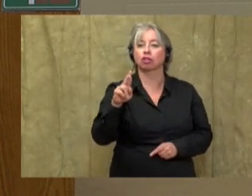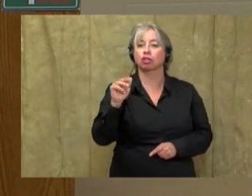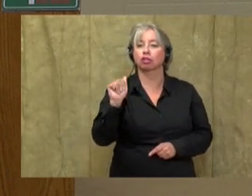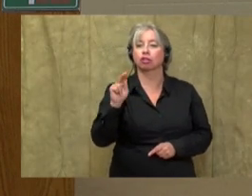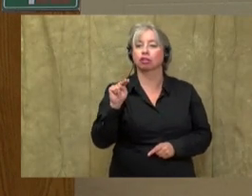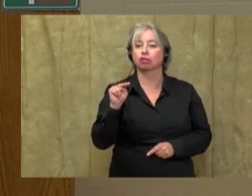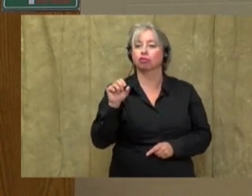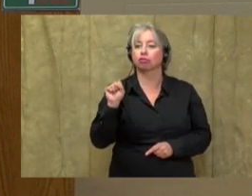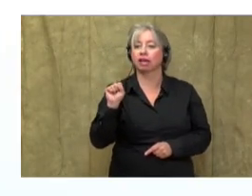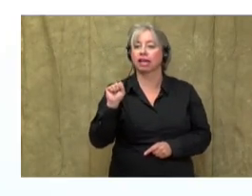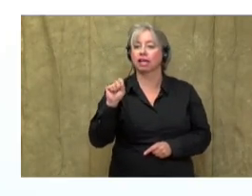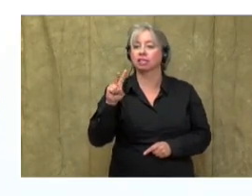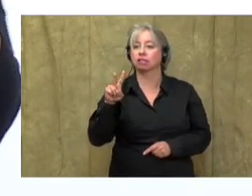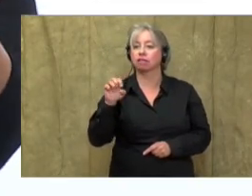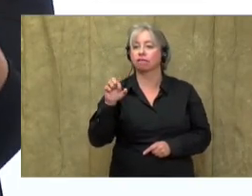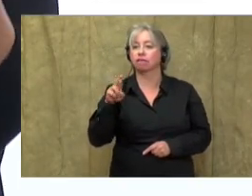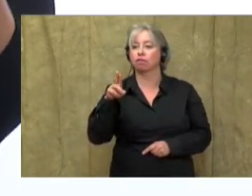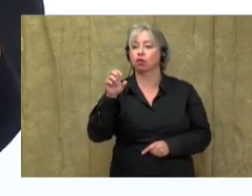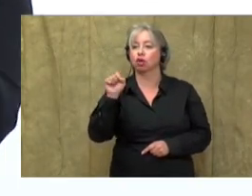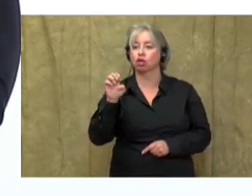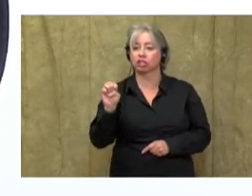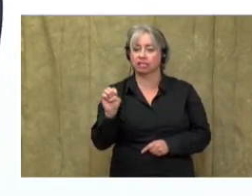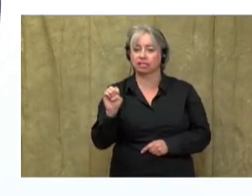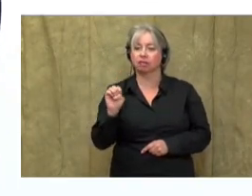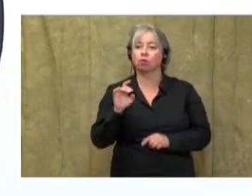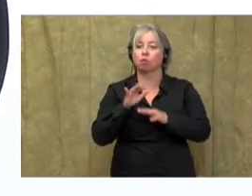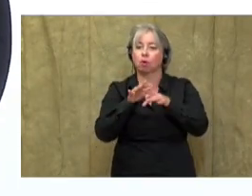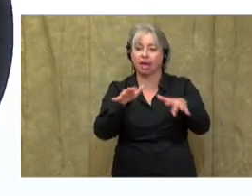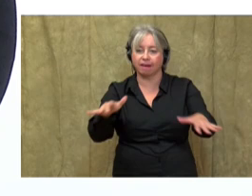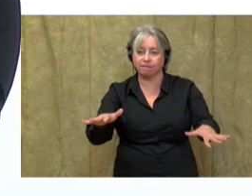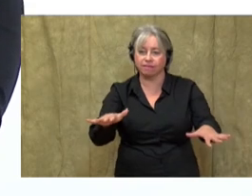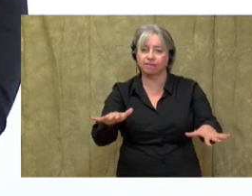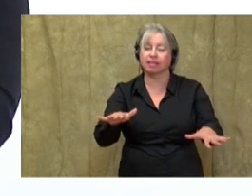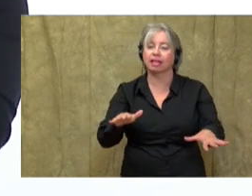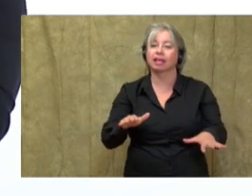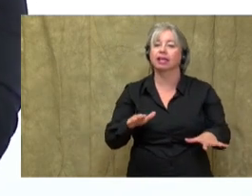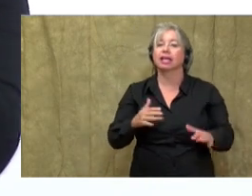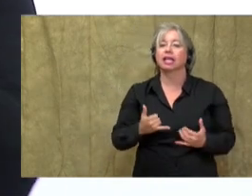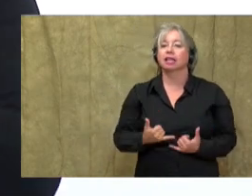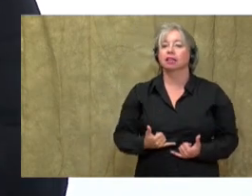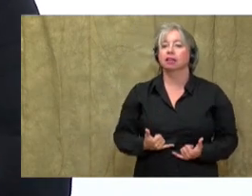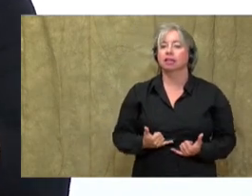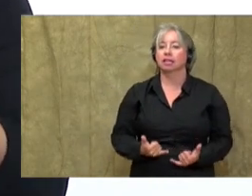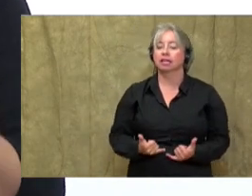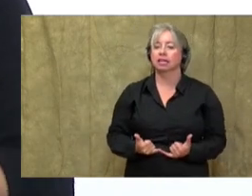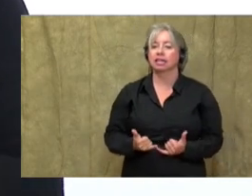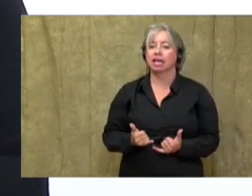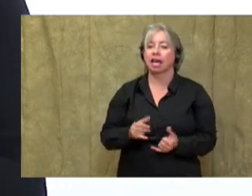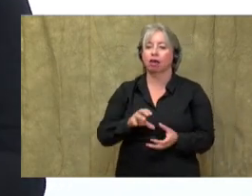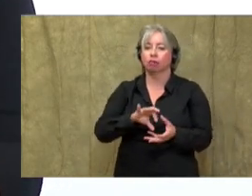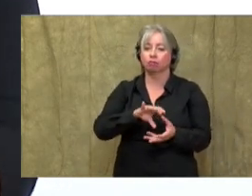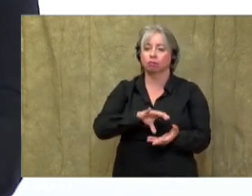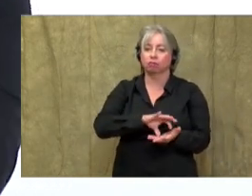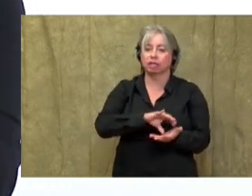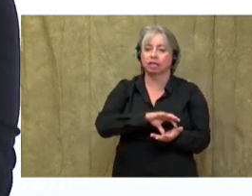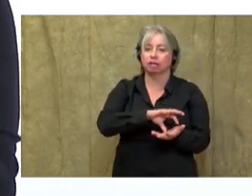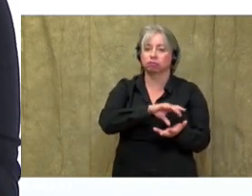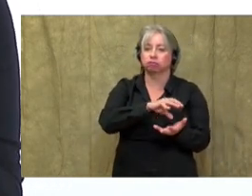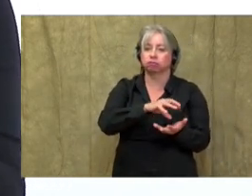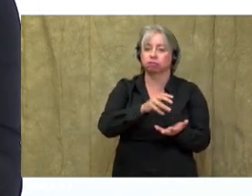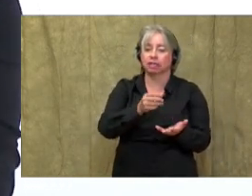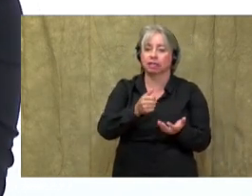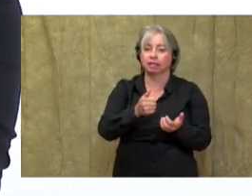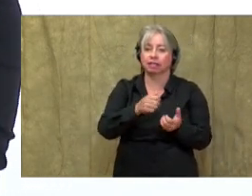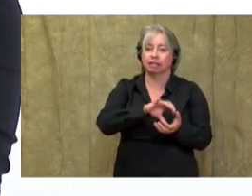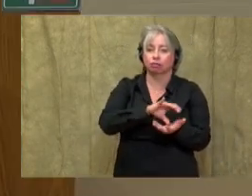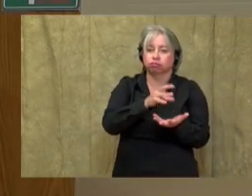If I take my good old slinky here, any good science teacher has one, I can demonstrate a compressional wave. Now this one you